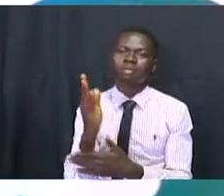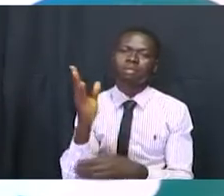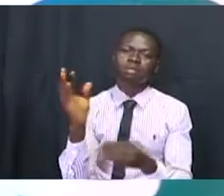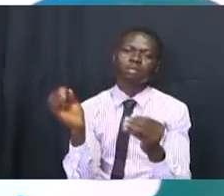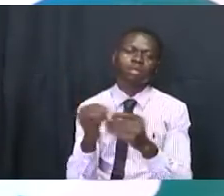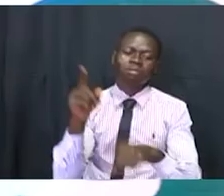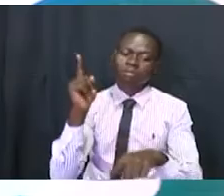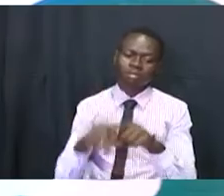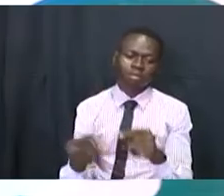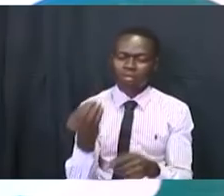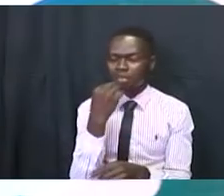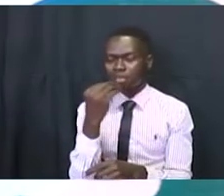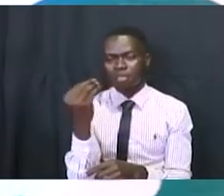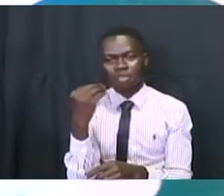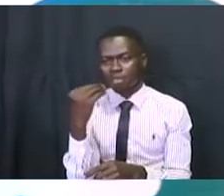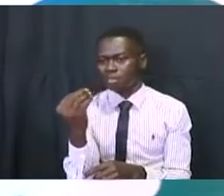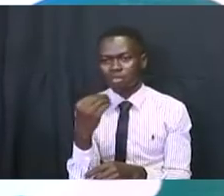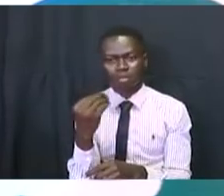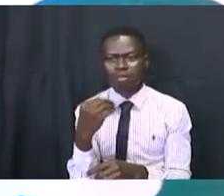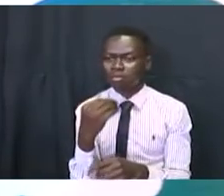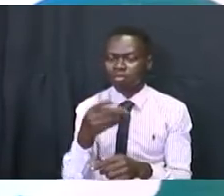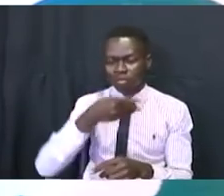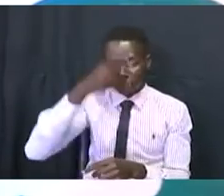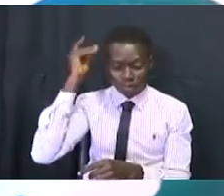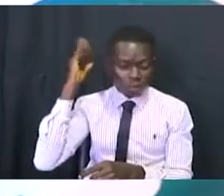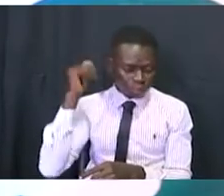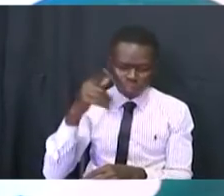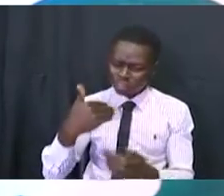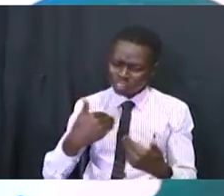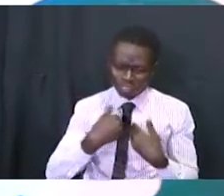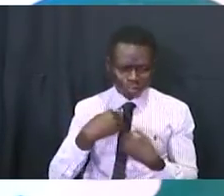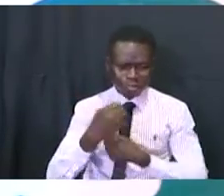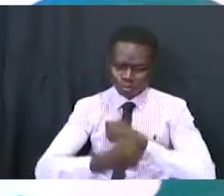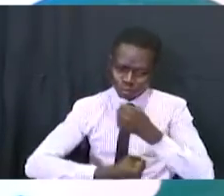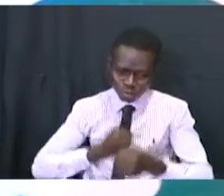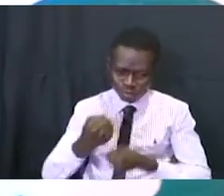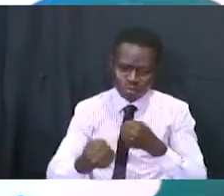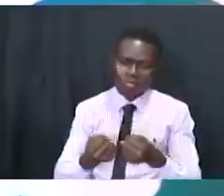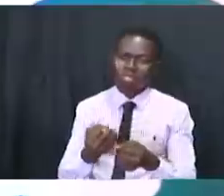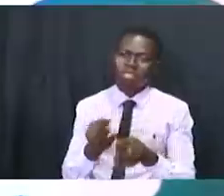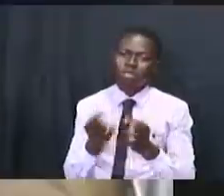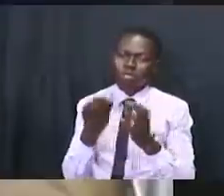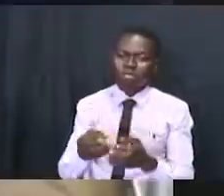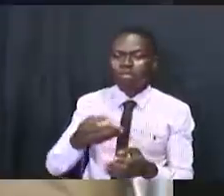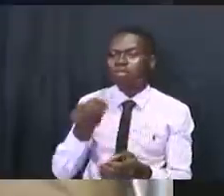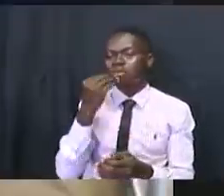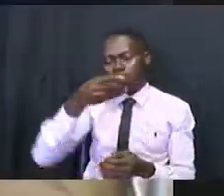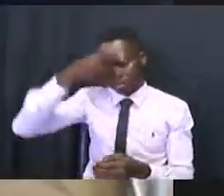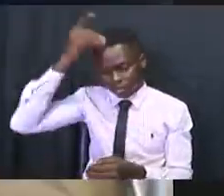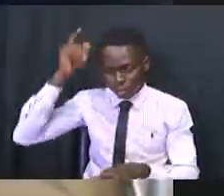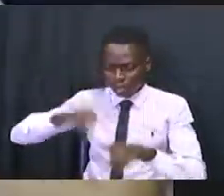They can't chew that one. You may suffer persecution, but at the end of the day, you cannot